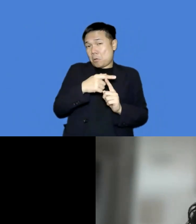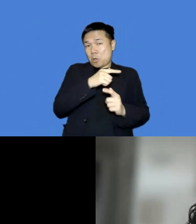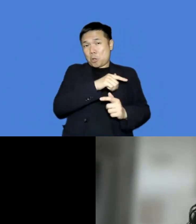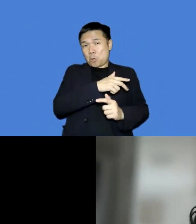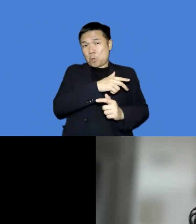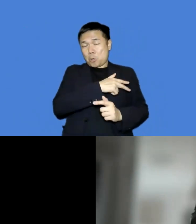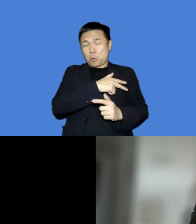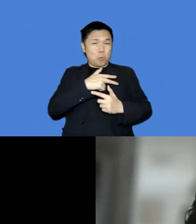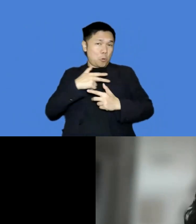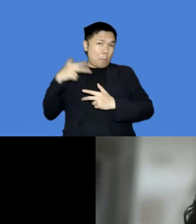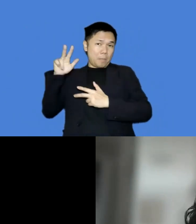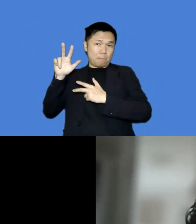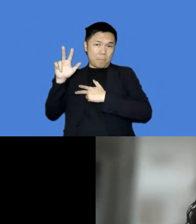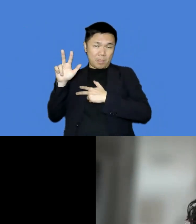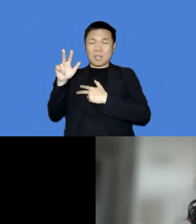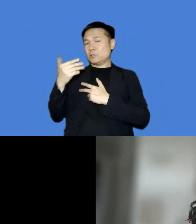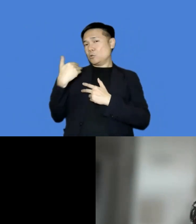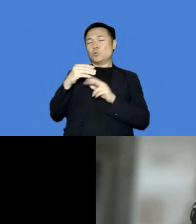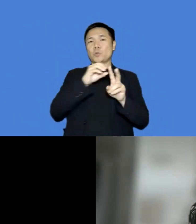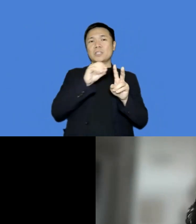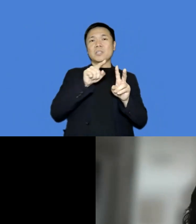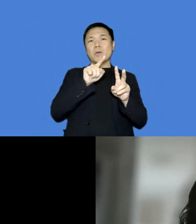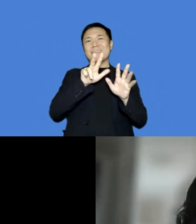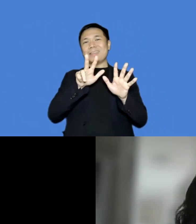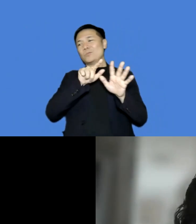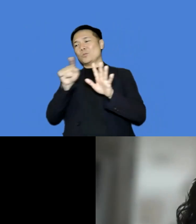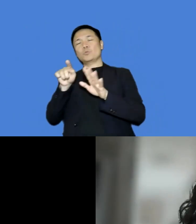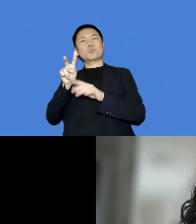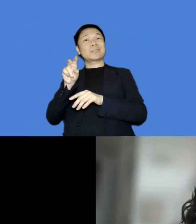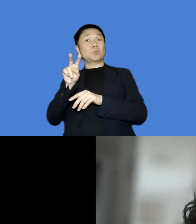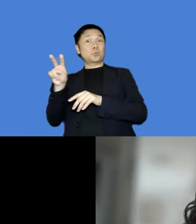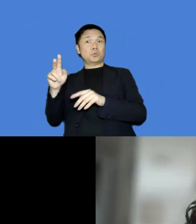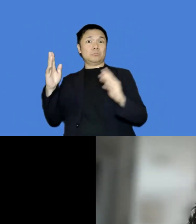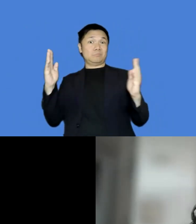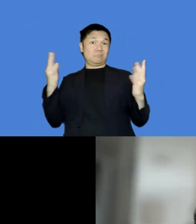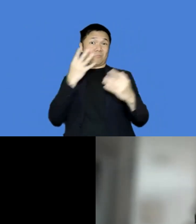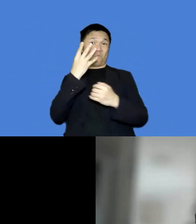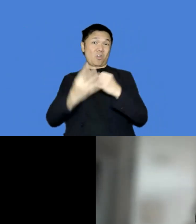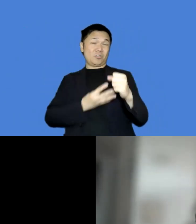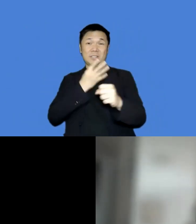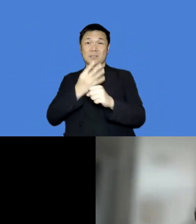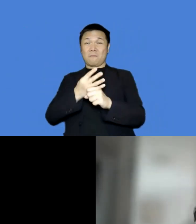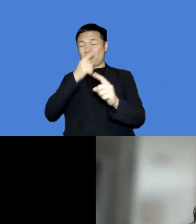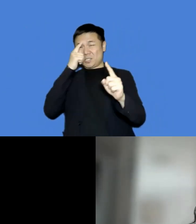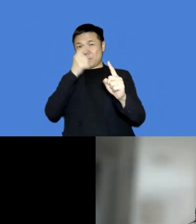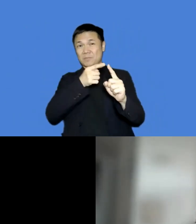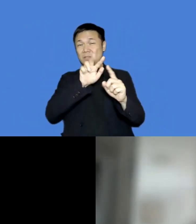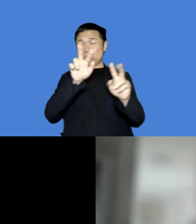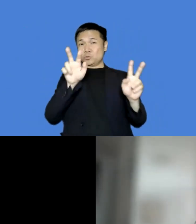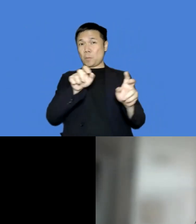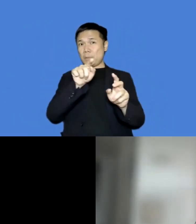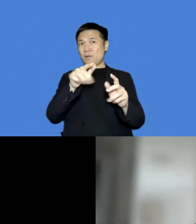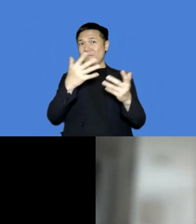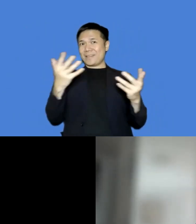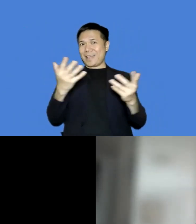in 2018 and 2022, which specifically address this topic. Thank